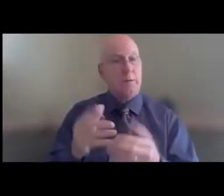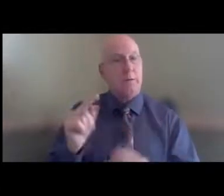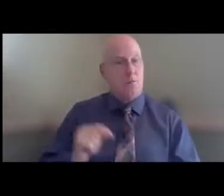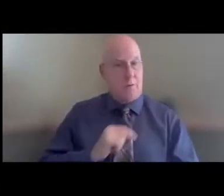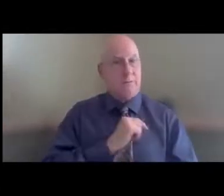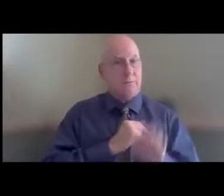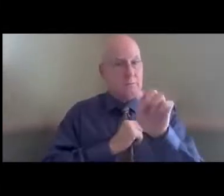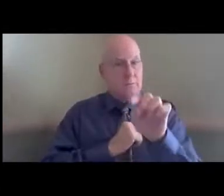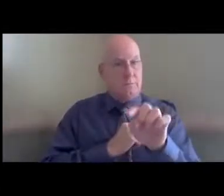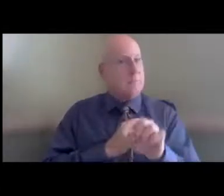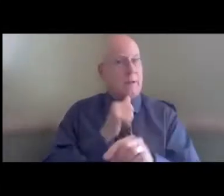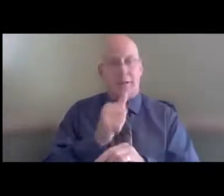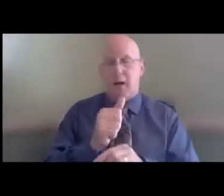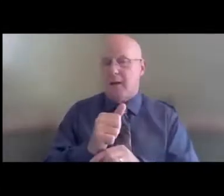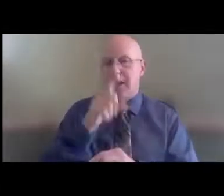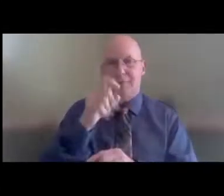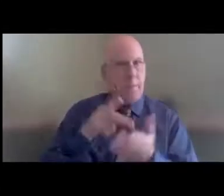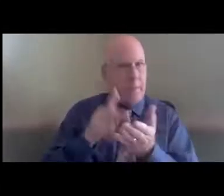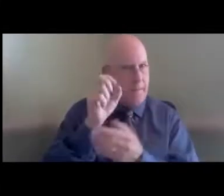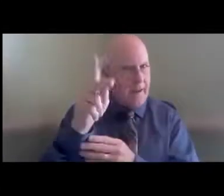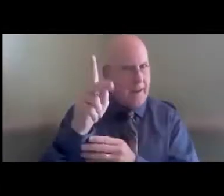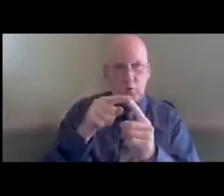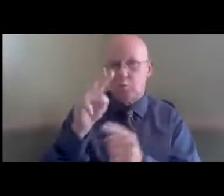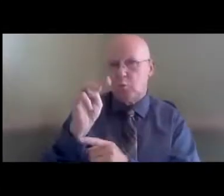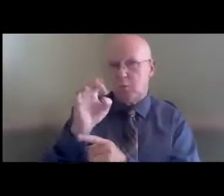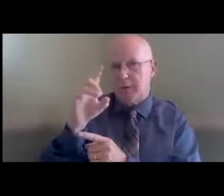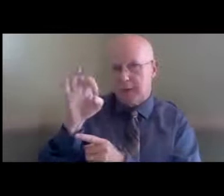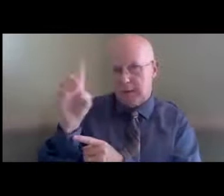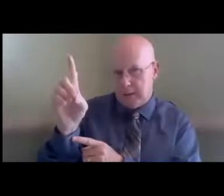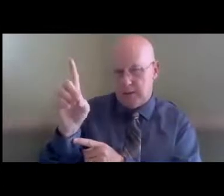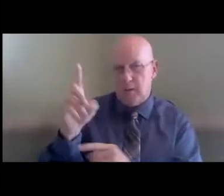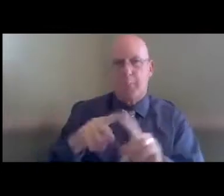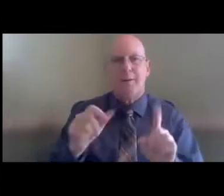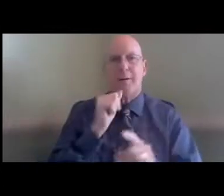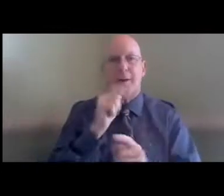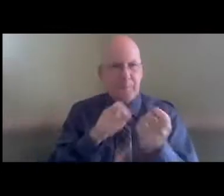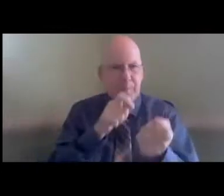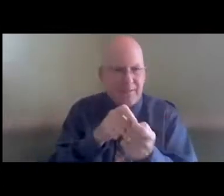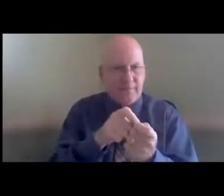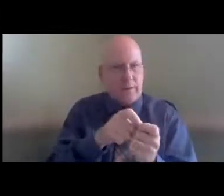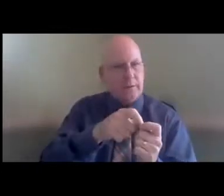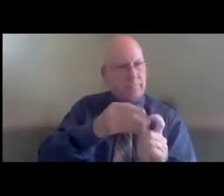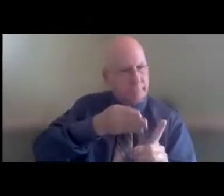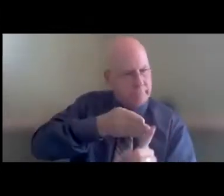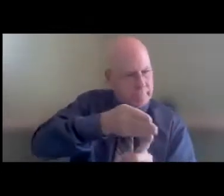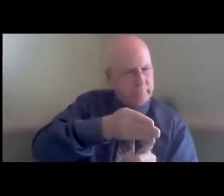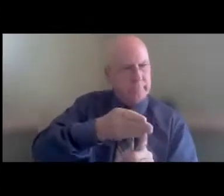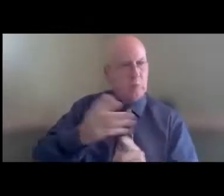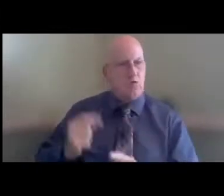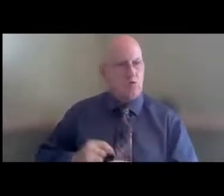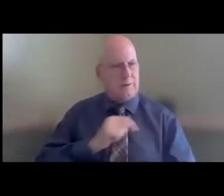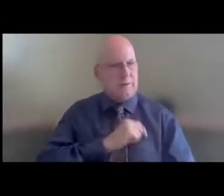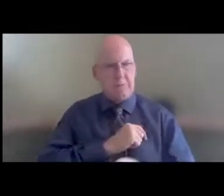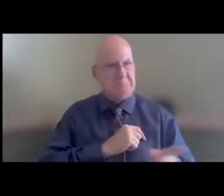still not subject to the Medicaid payback, but there's not then a custom trust that's drafted. It's already in existence, and